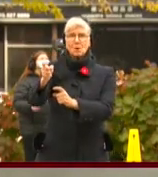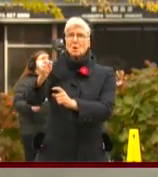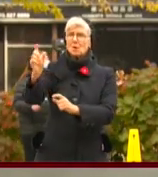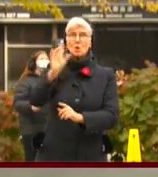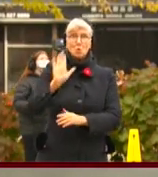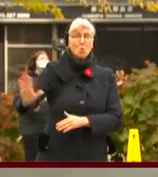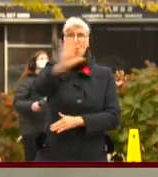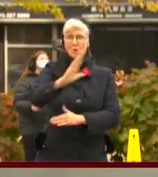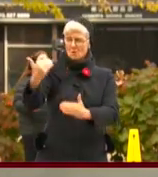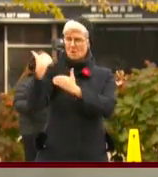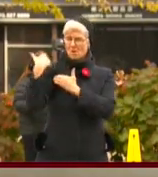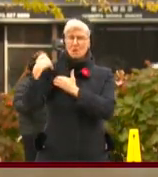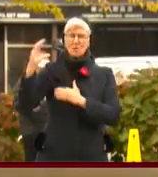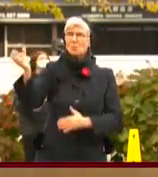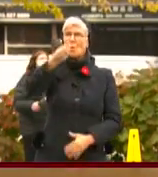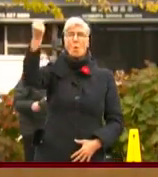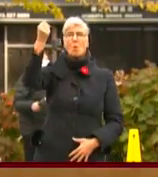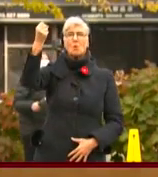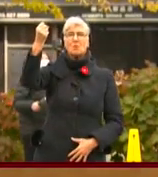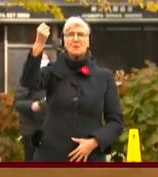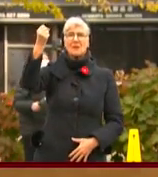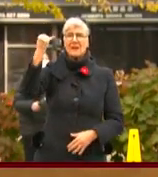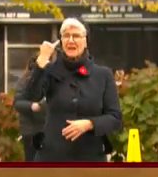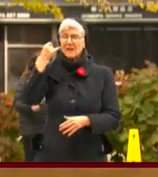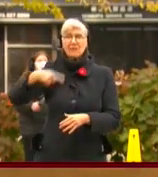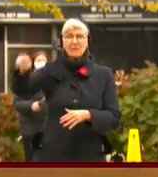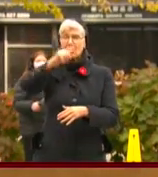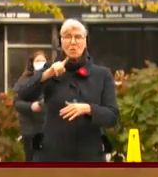If ye break faith with us who die,